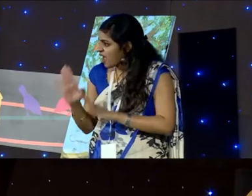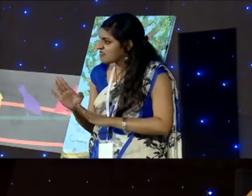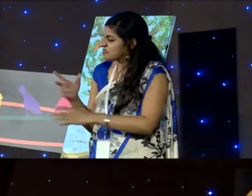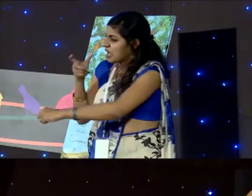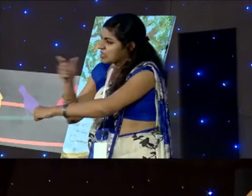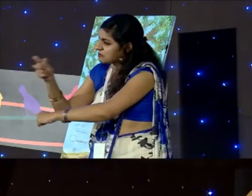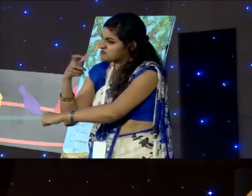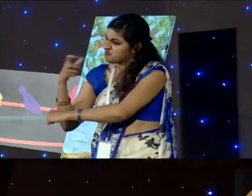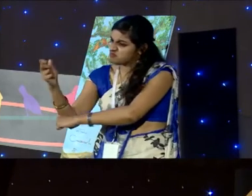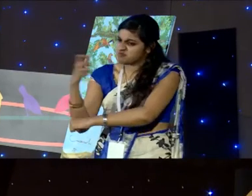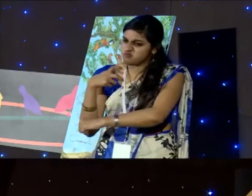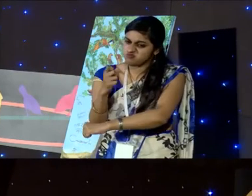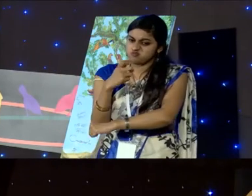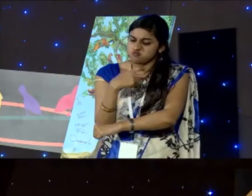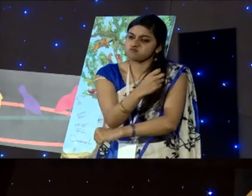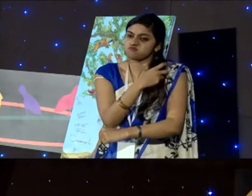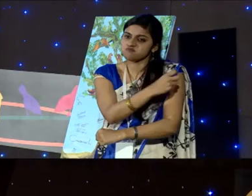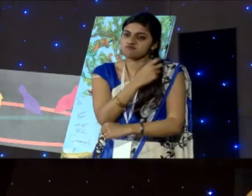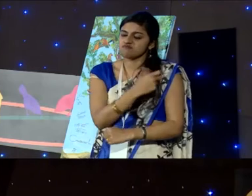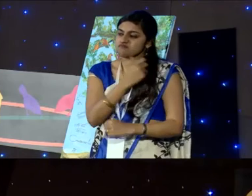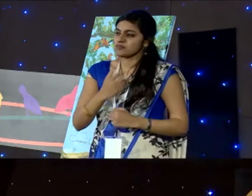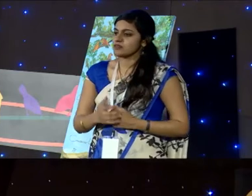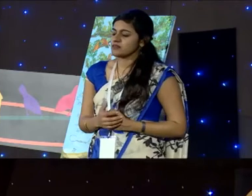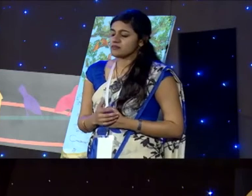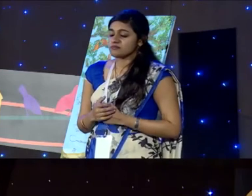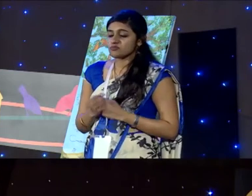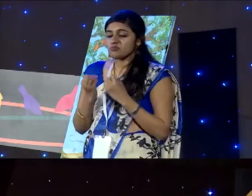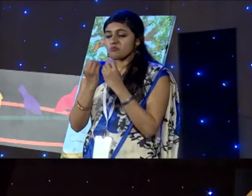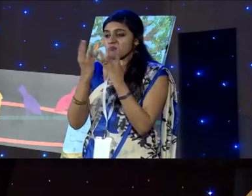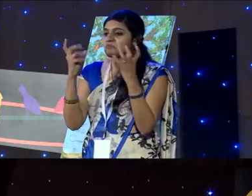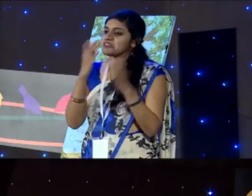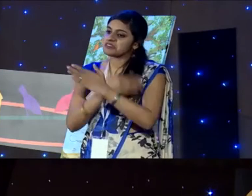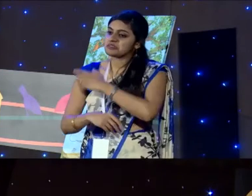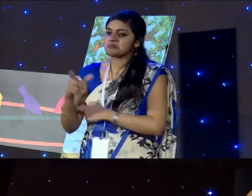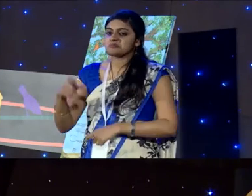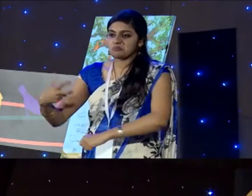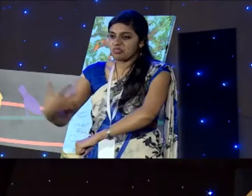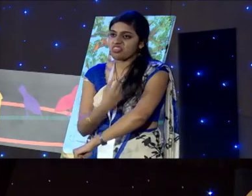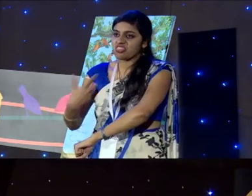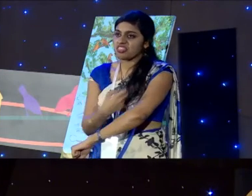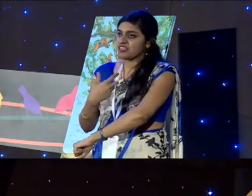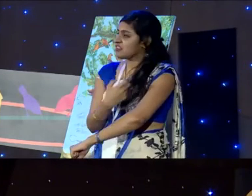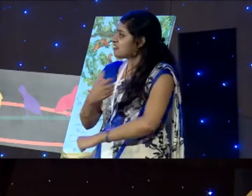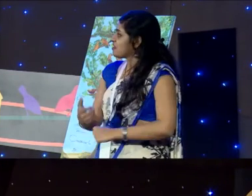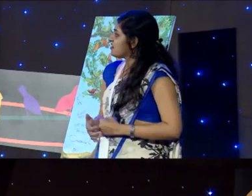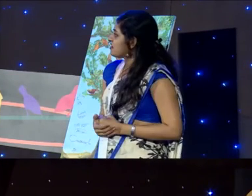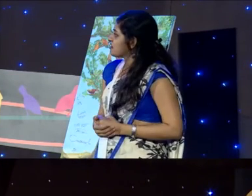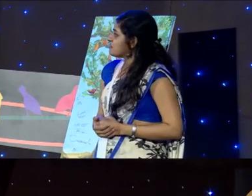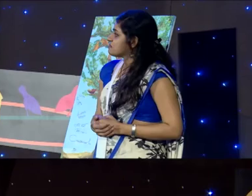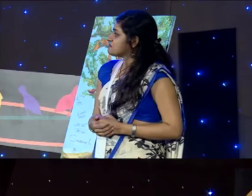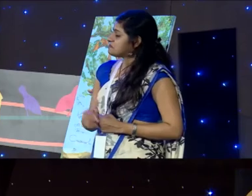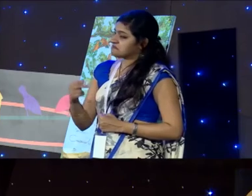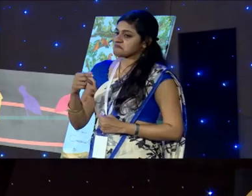with disabilities went through compulsory sterilization. It wasn't just happening in Nazi